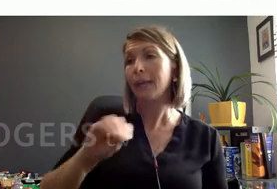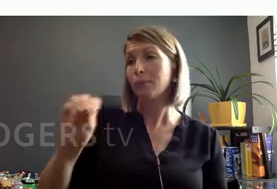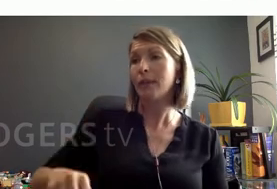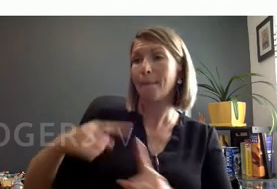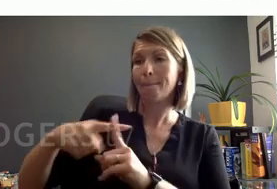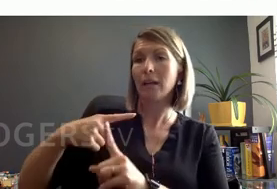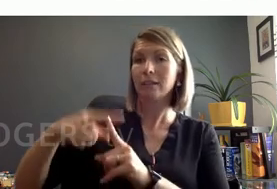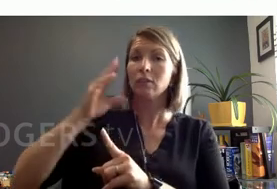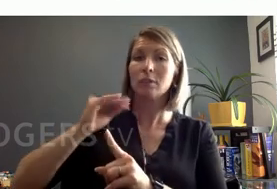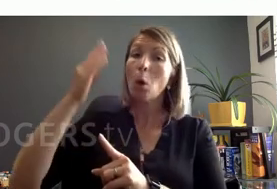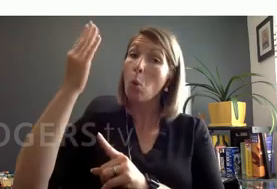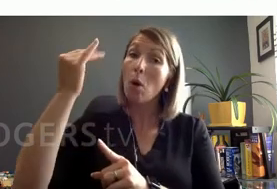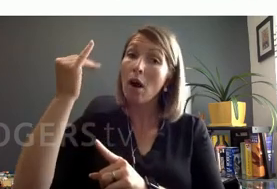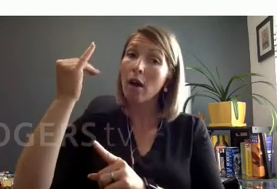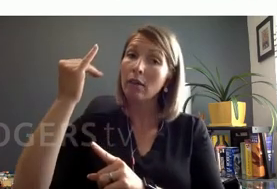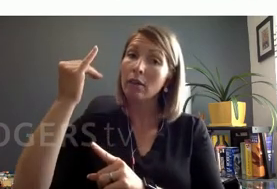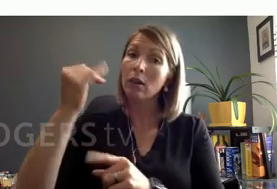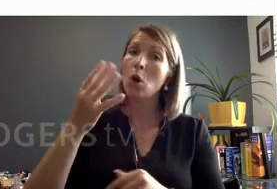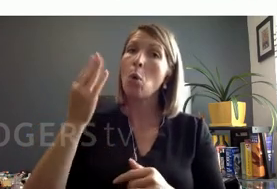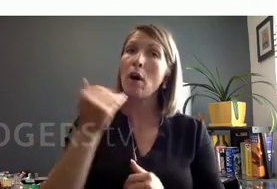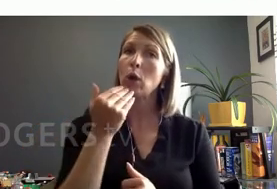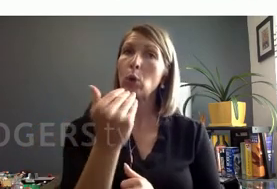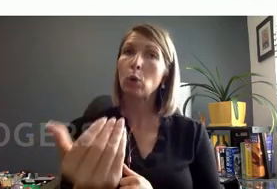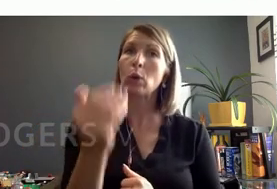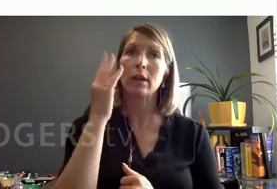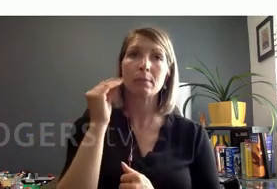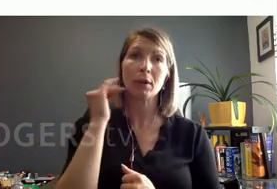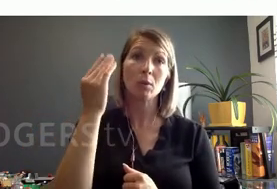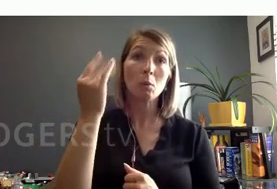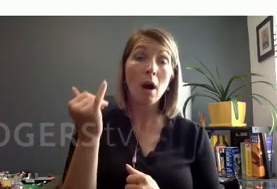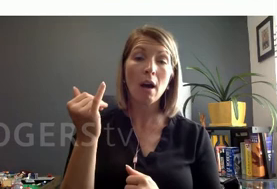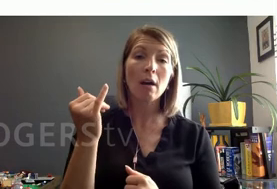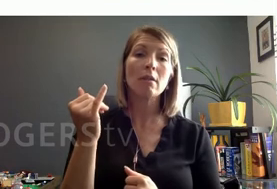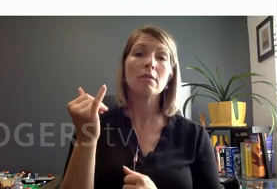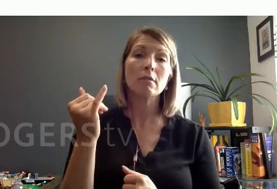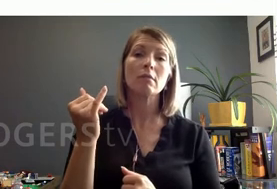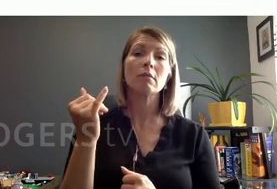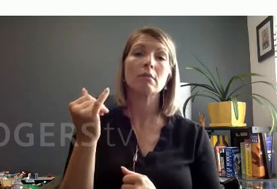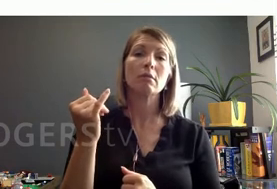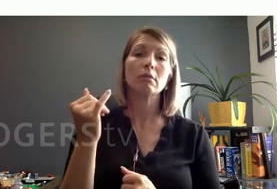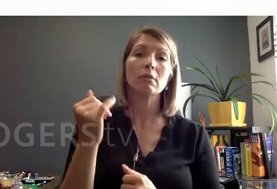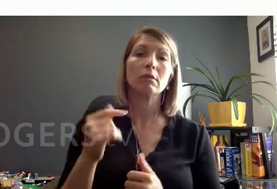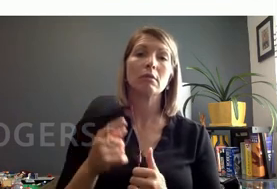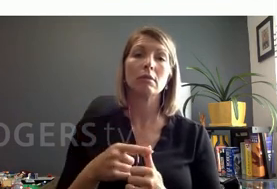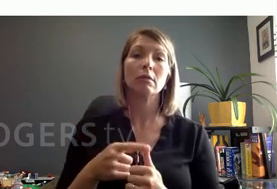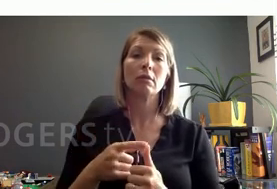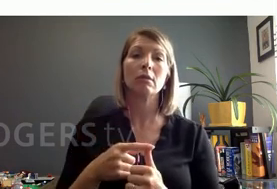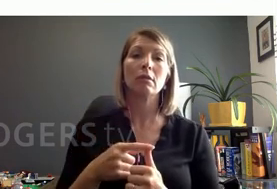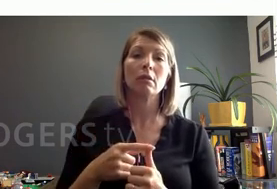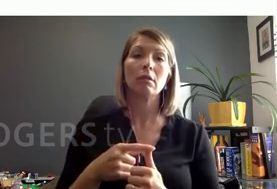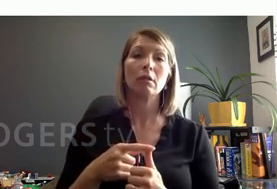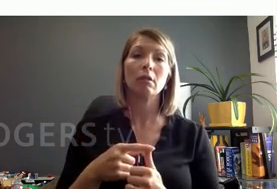more. Why they have such positive experience? Most important reason is actually strong